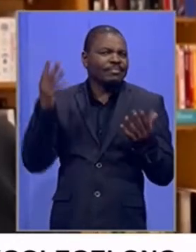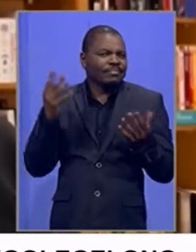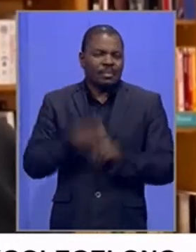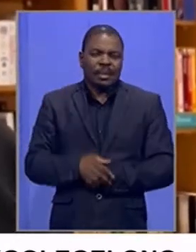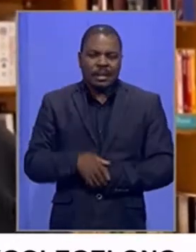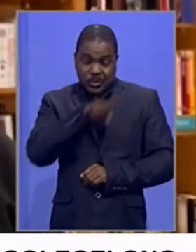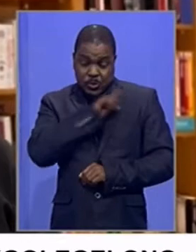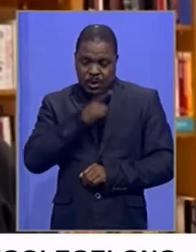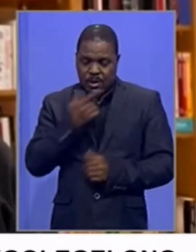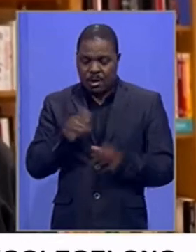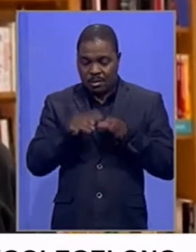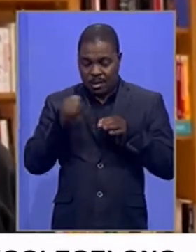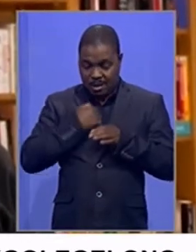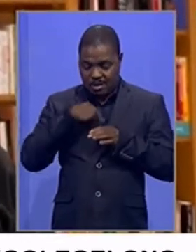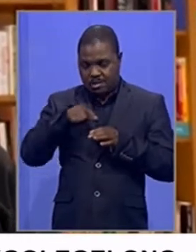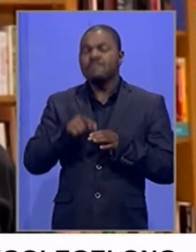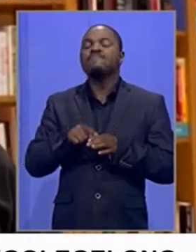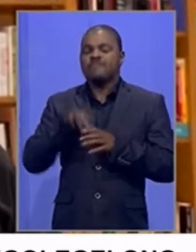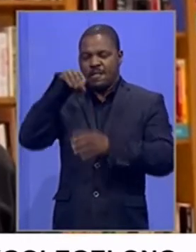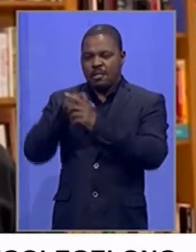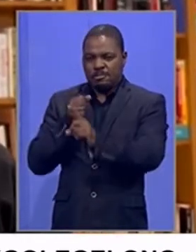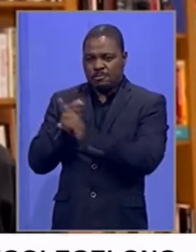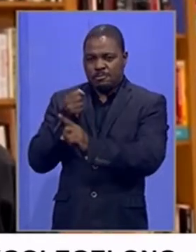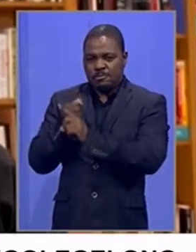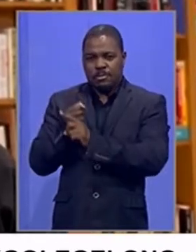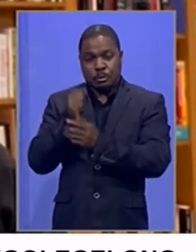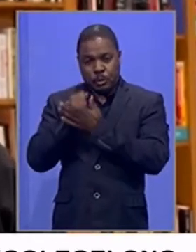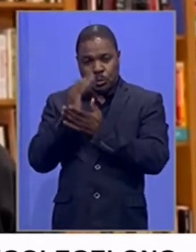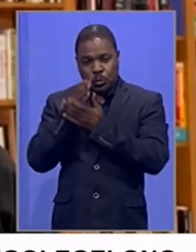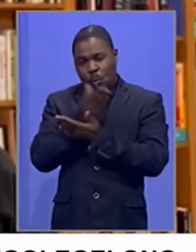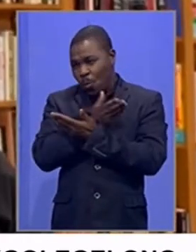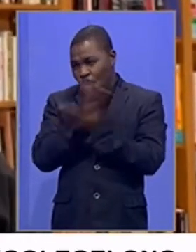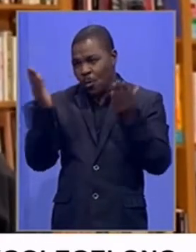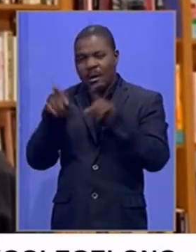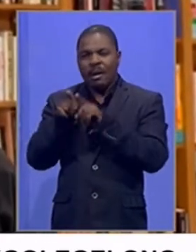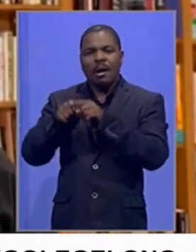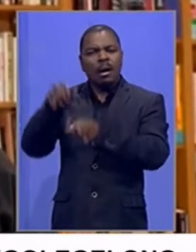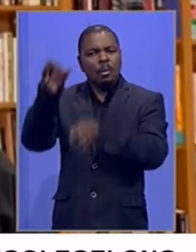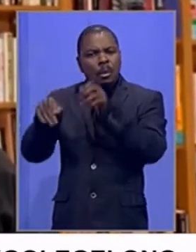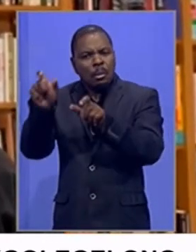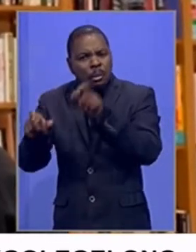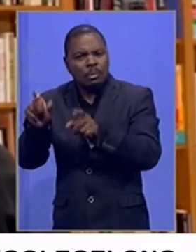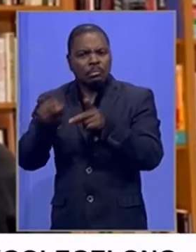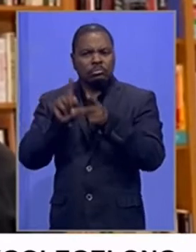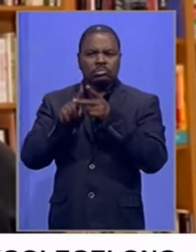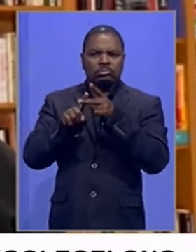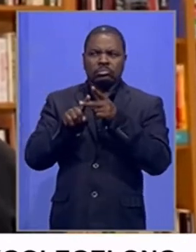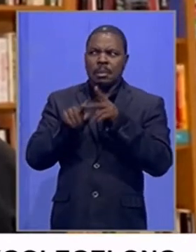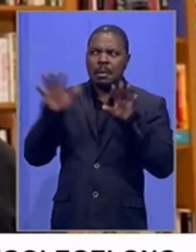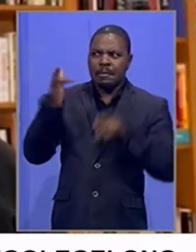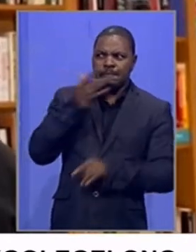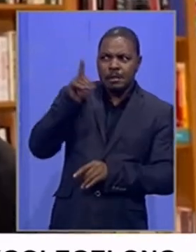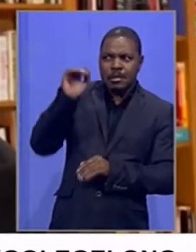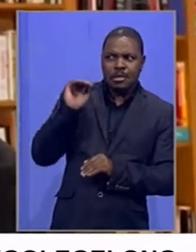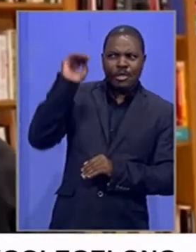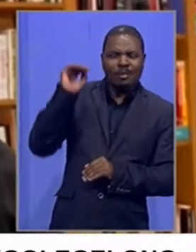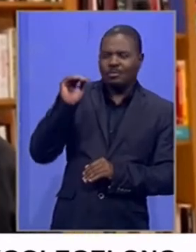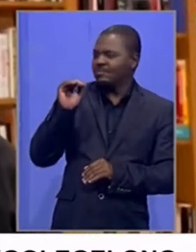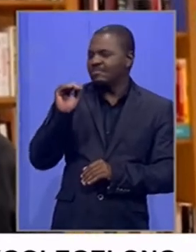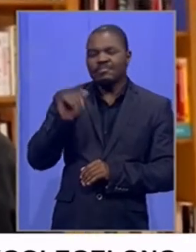is why Afriforum is involved with this case to ensure that especially politicians do not get preferential treatment based